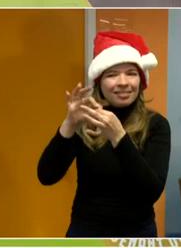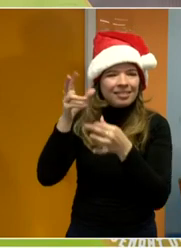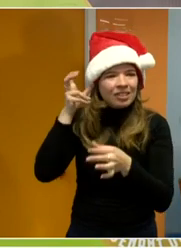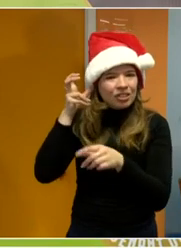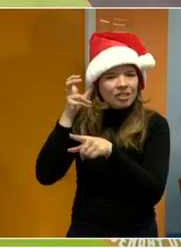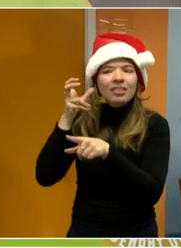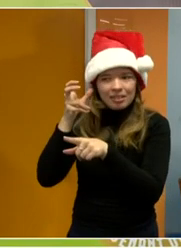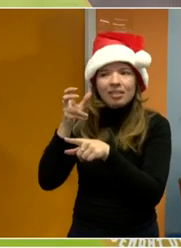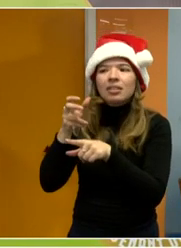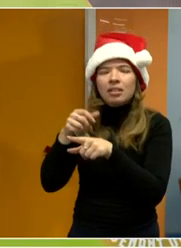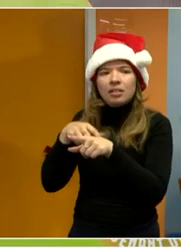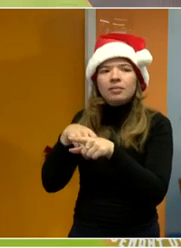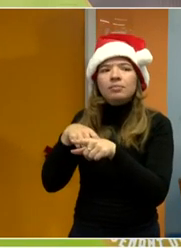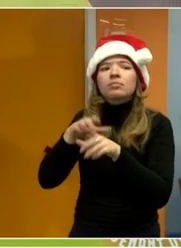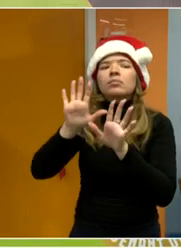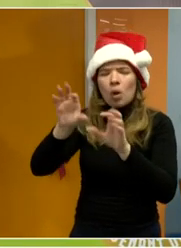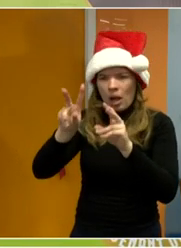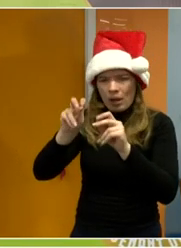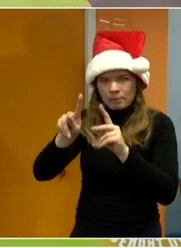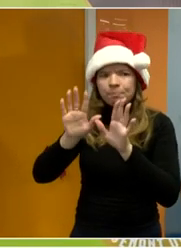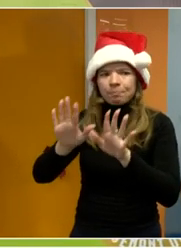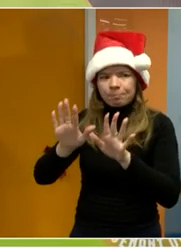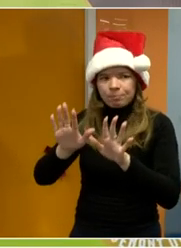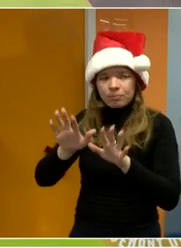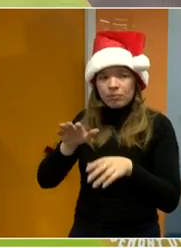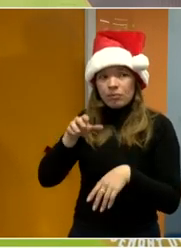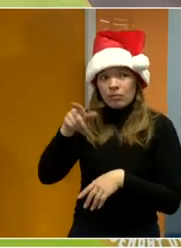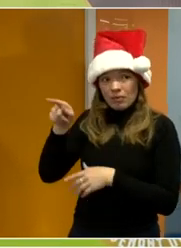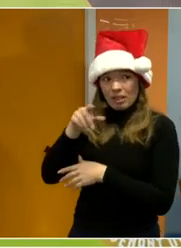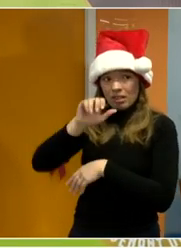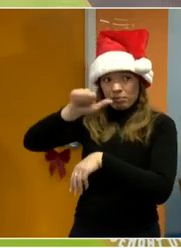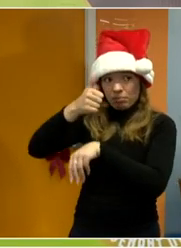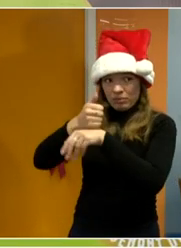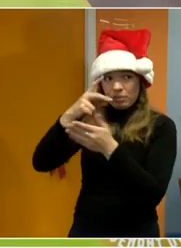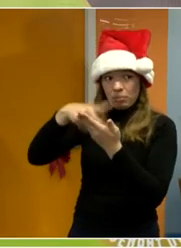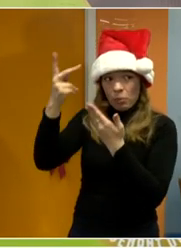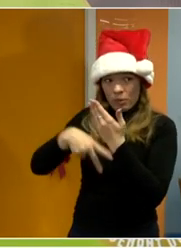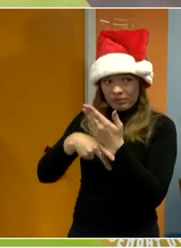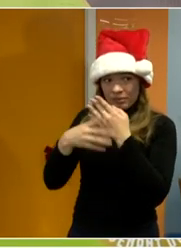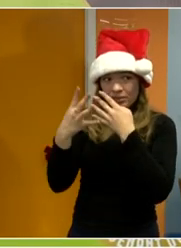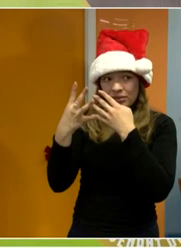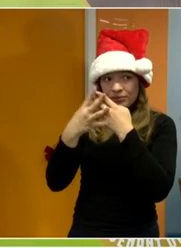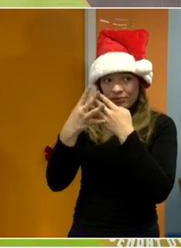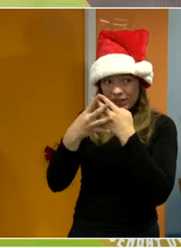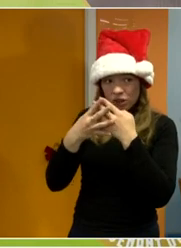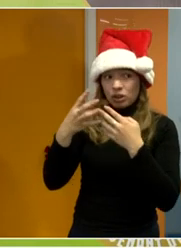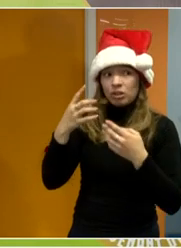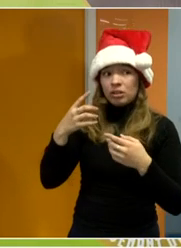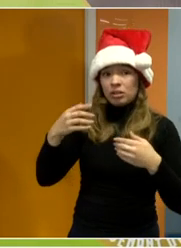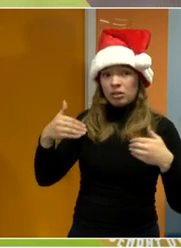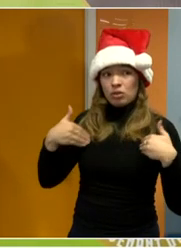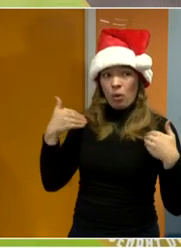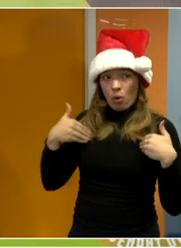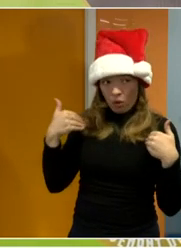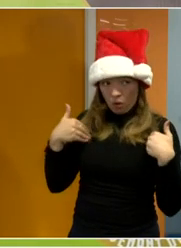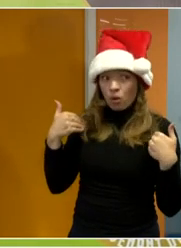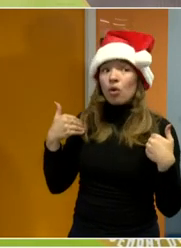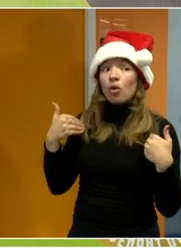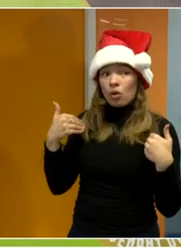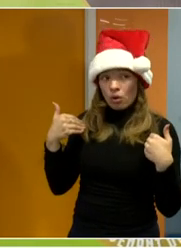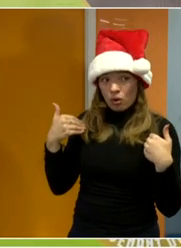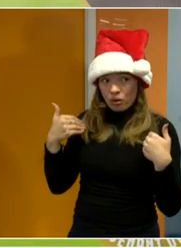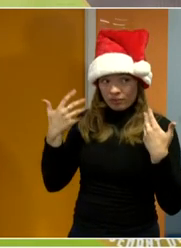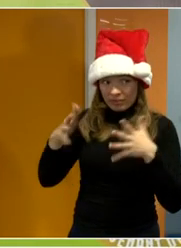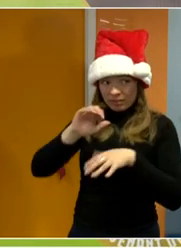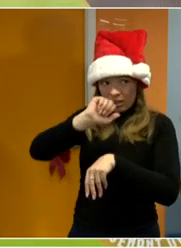like, is y'all gonna put programs inside the facilities for the youth that's already in, like, that's locked up like